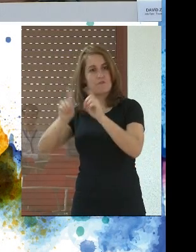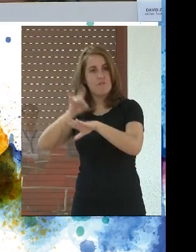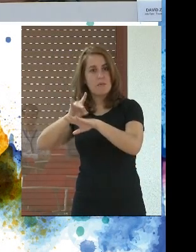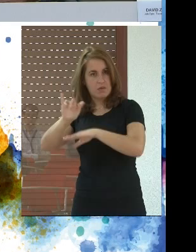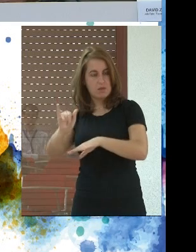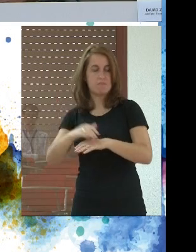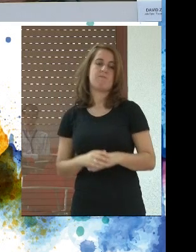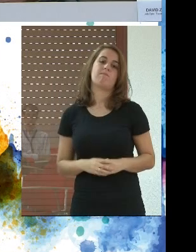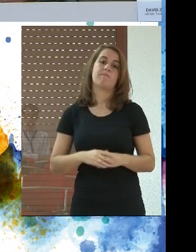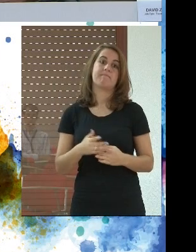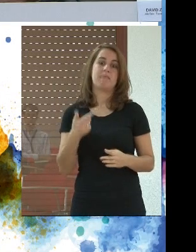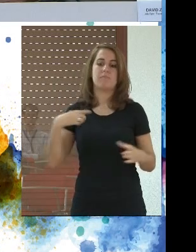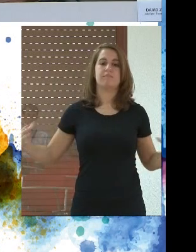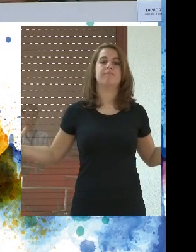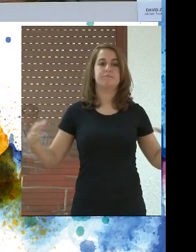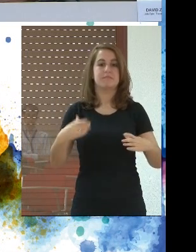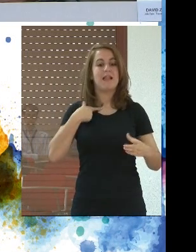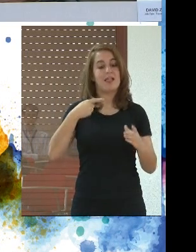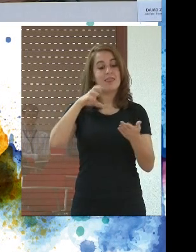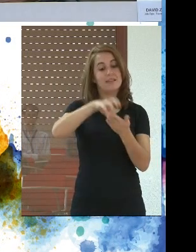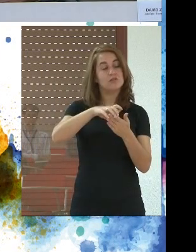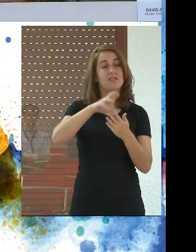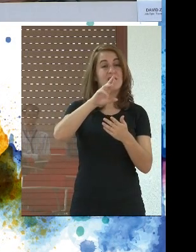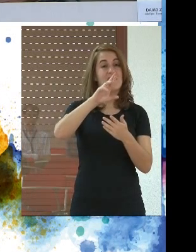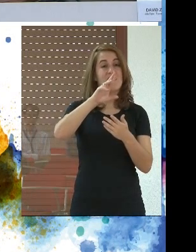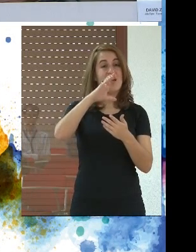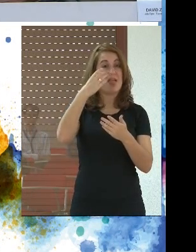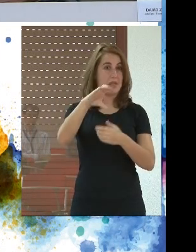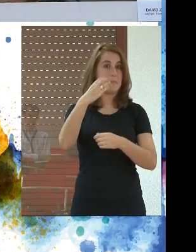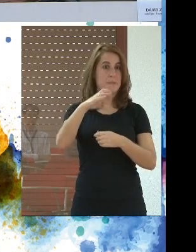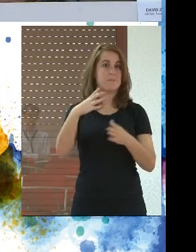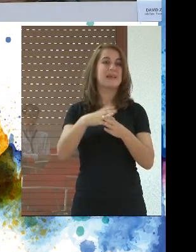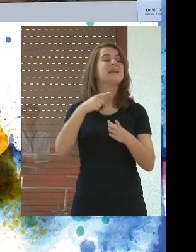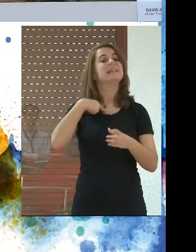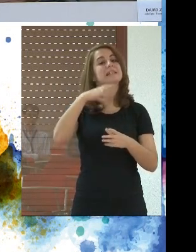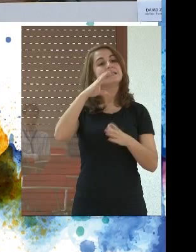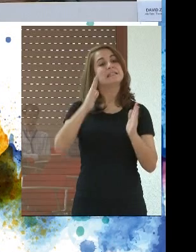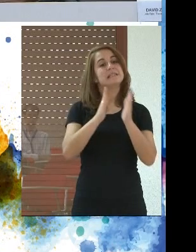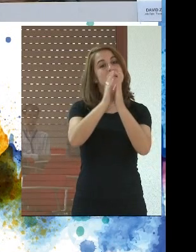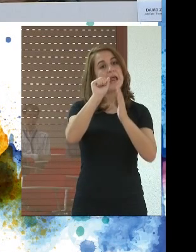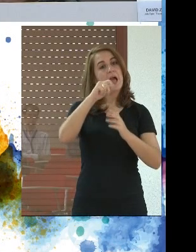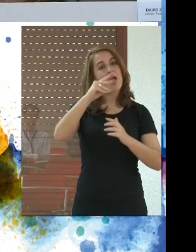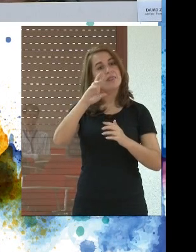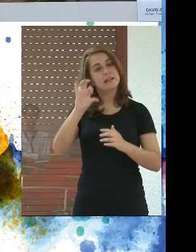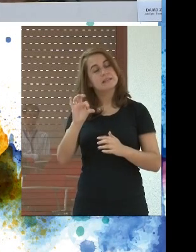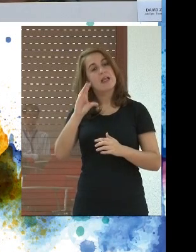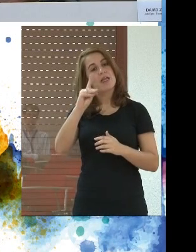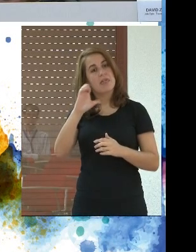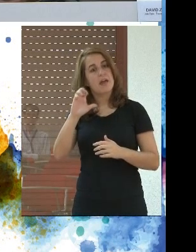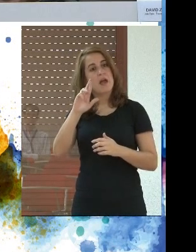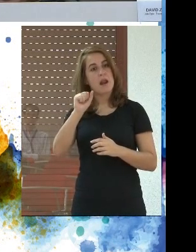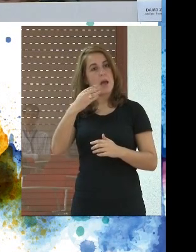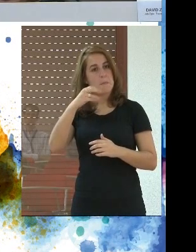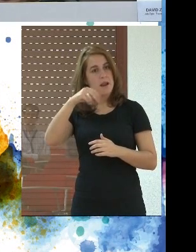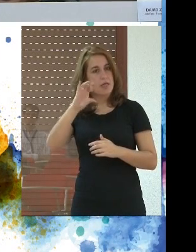patients with multiple sclerosis that we recruited in the State Reference Center of San Andres in Rabanero and